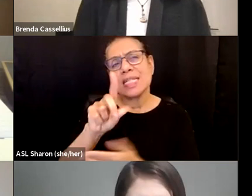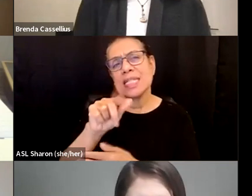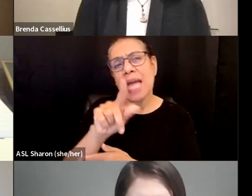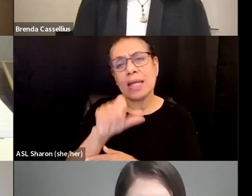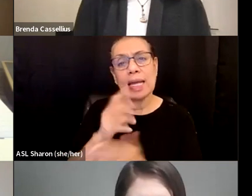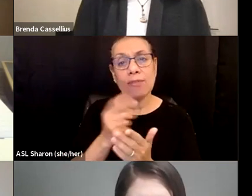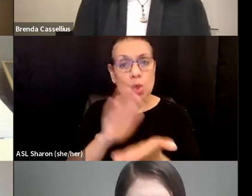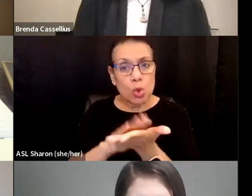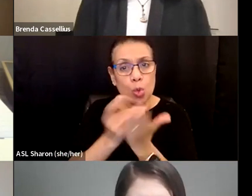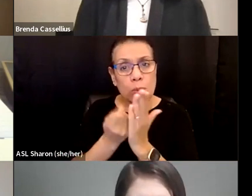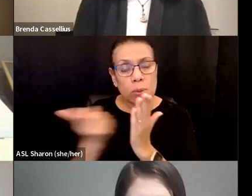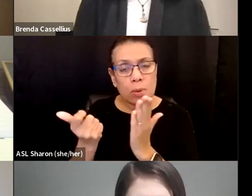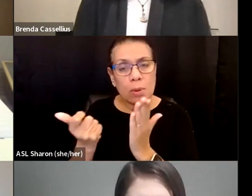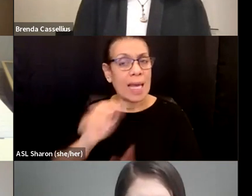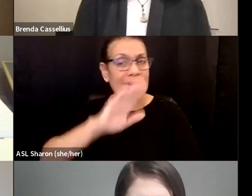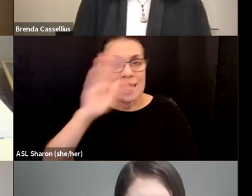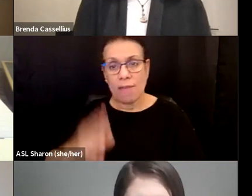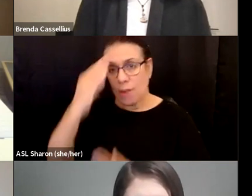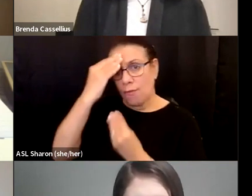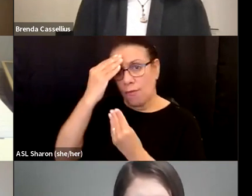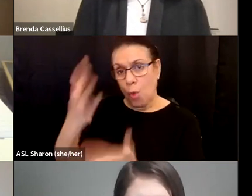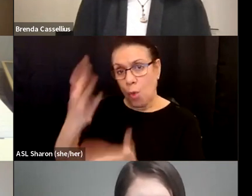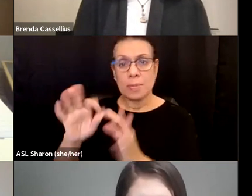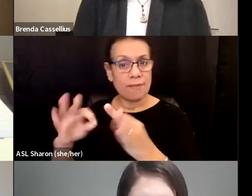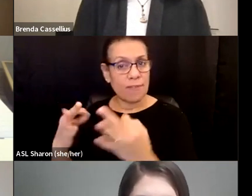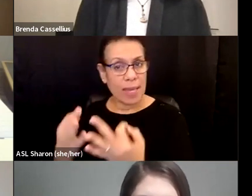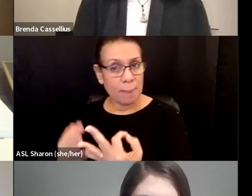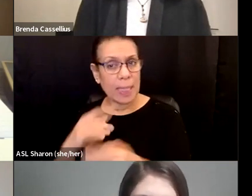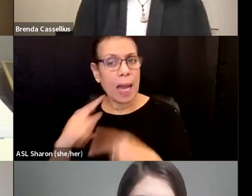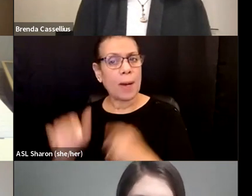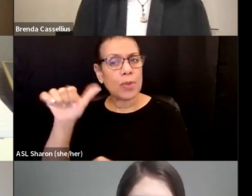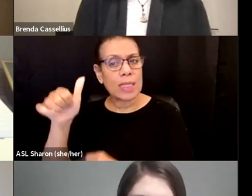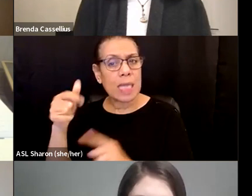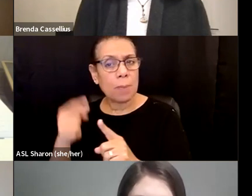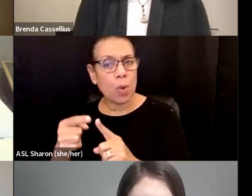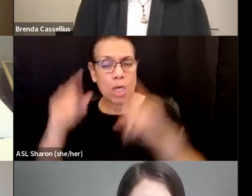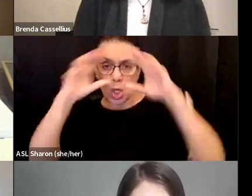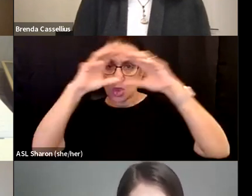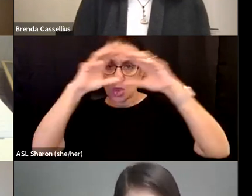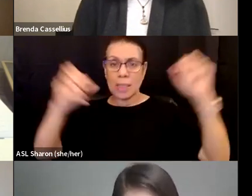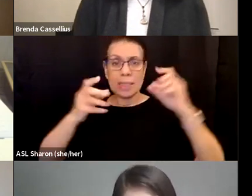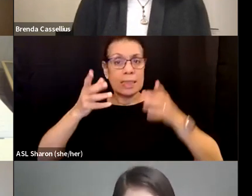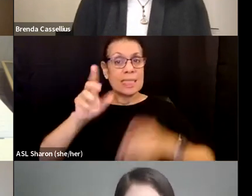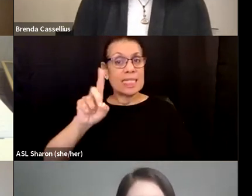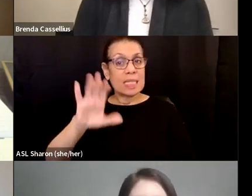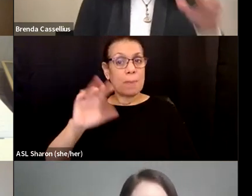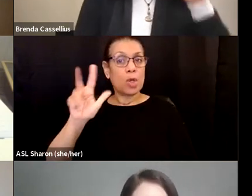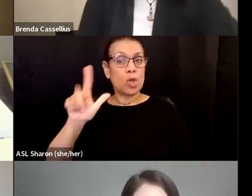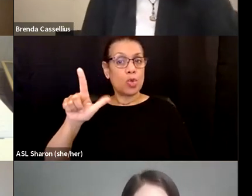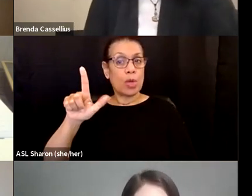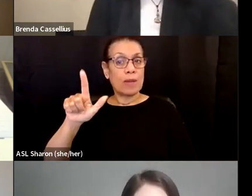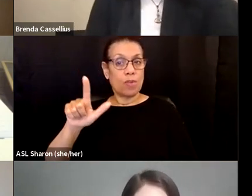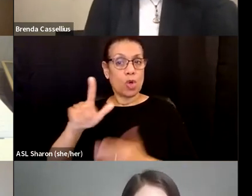alarmingly there was never communication sent to bps families about the 10 points the superintendent's december 21st email regarding